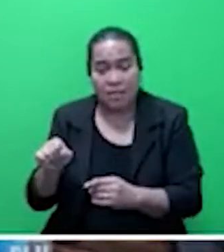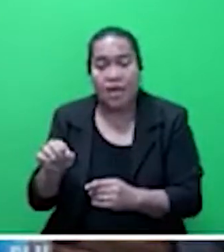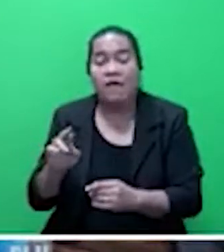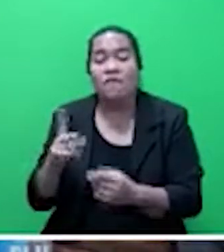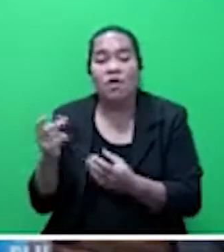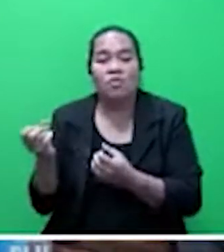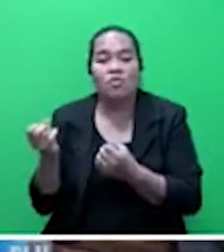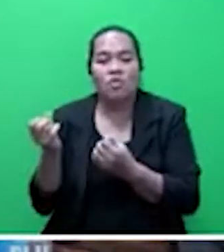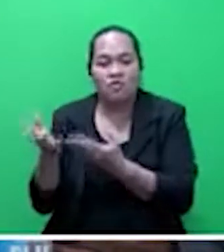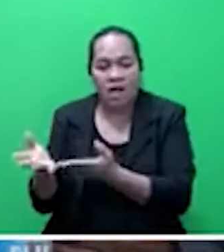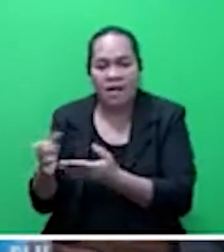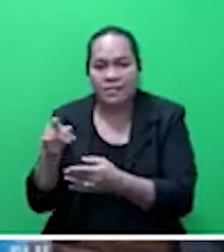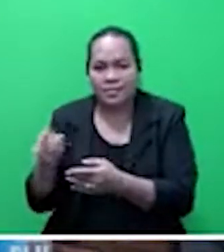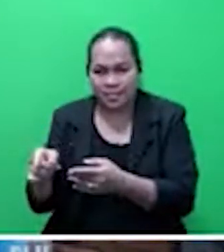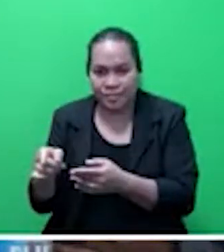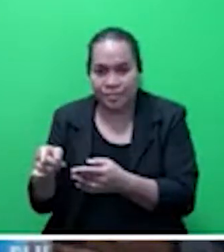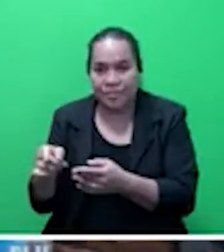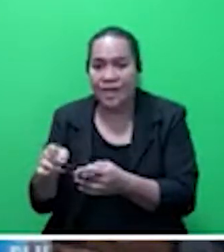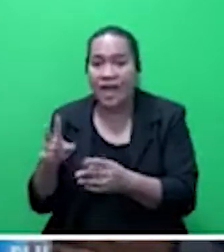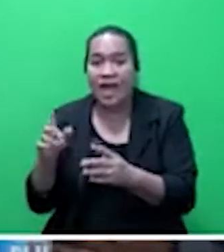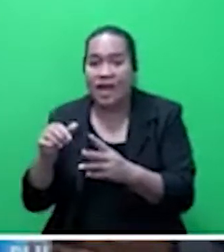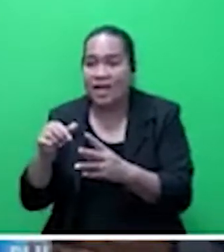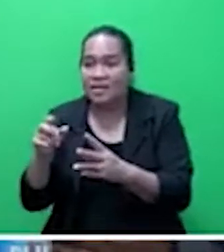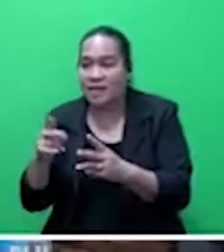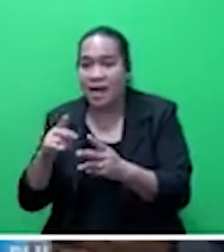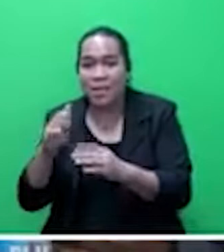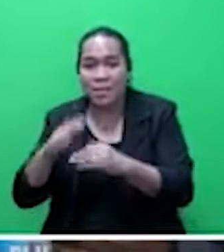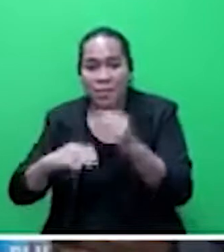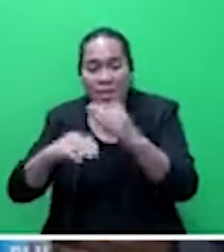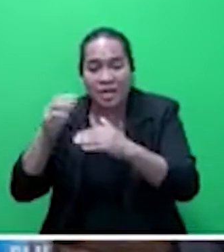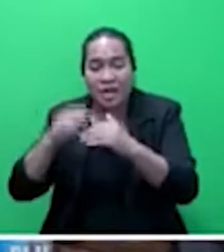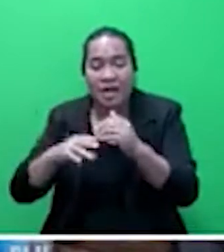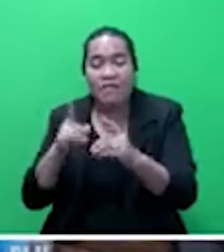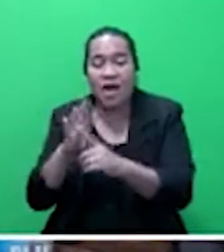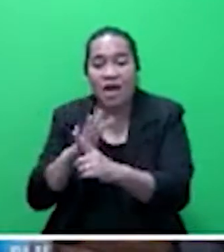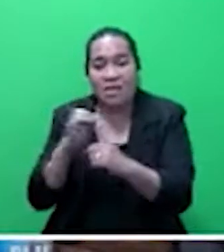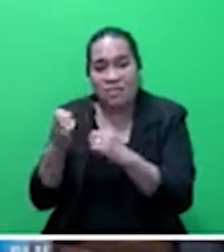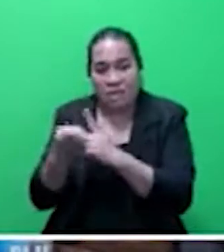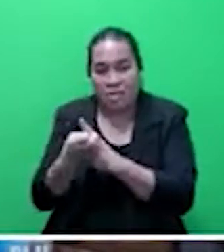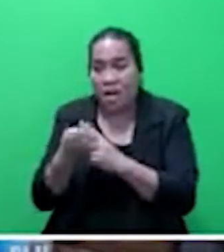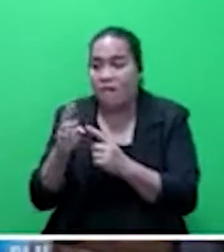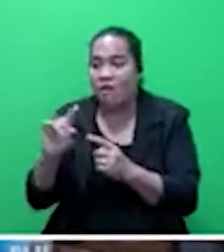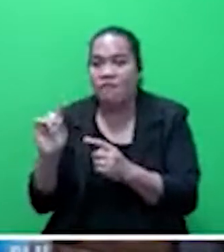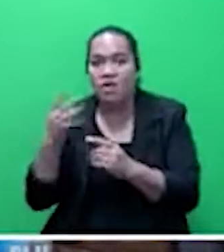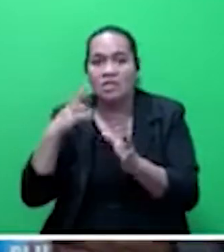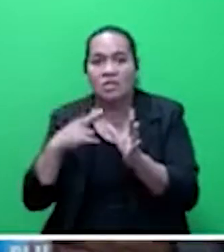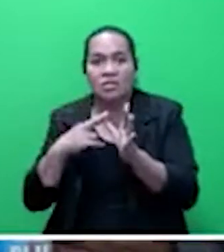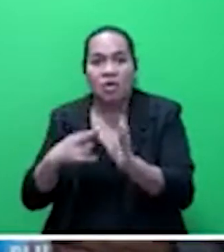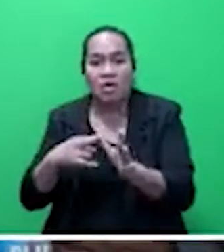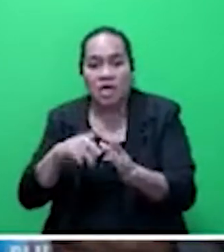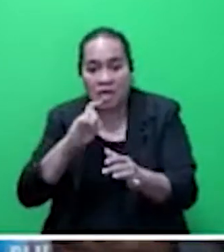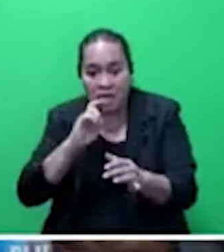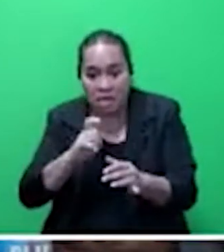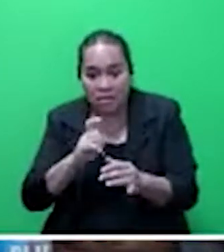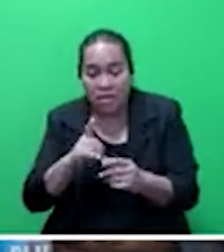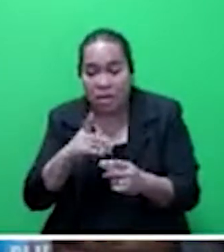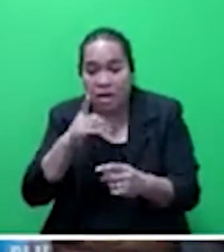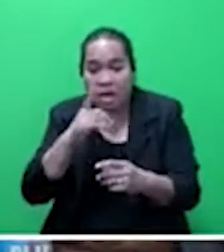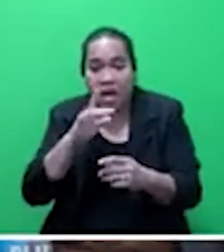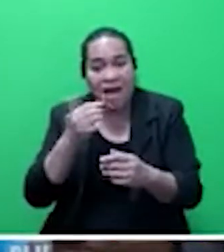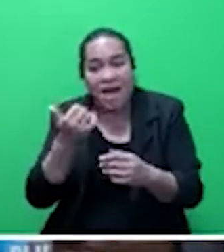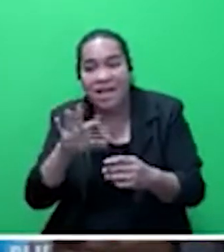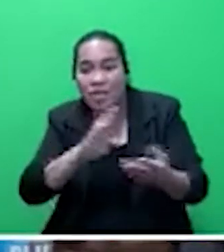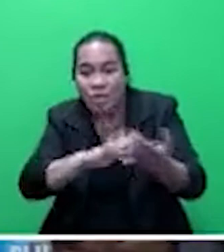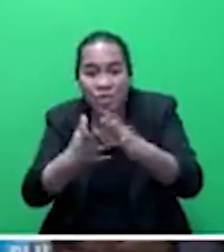the state-of-the-art and conducive building and environment of first responders working tirelessly in disaster